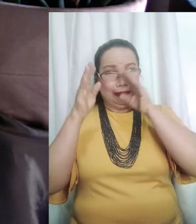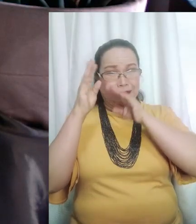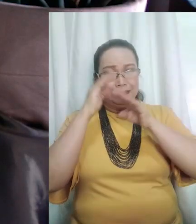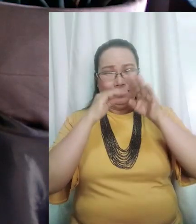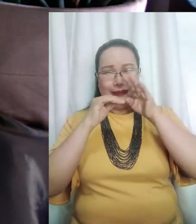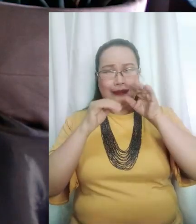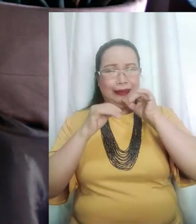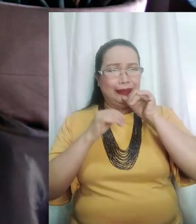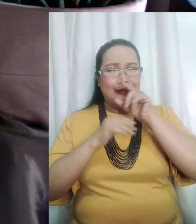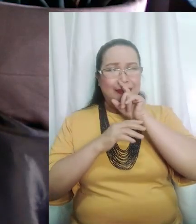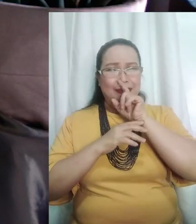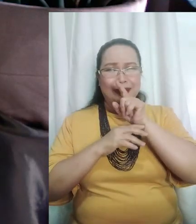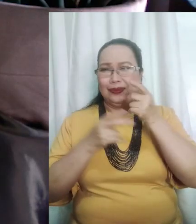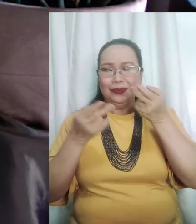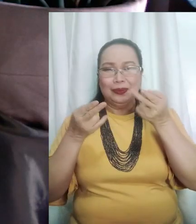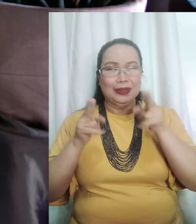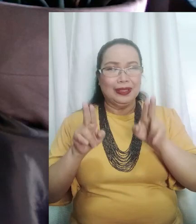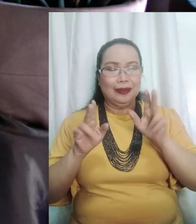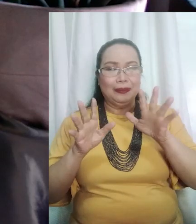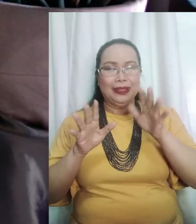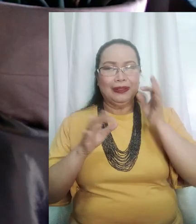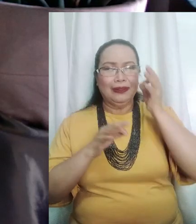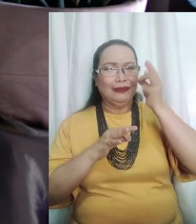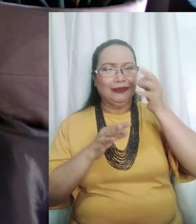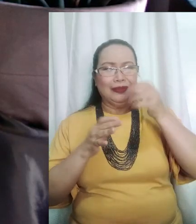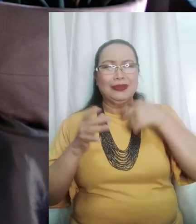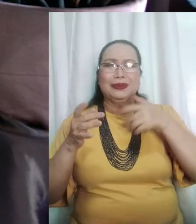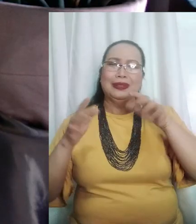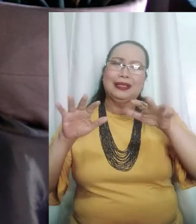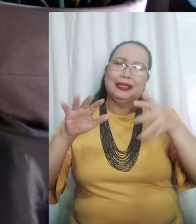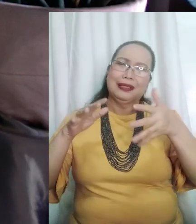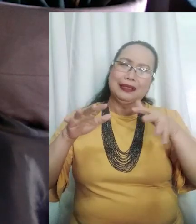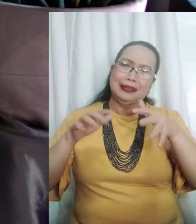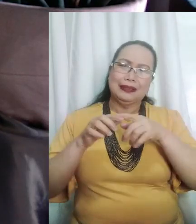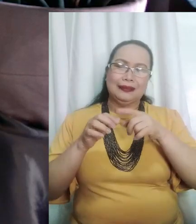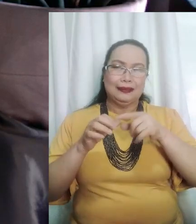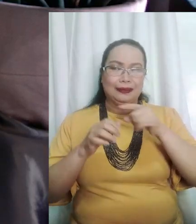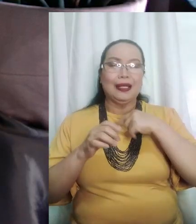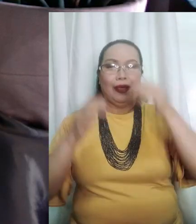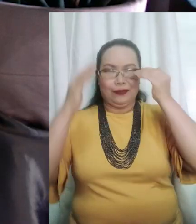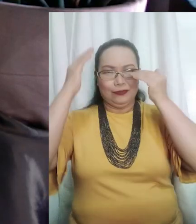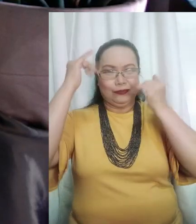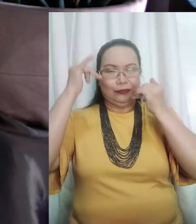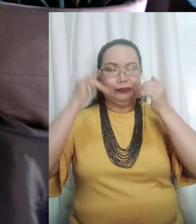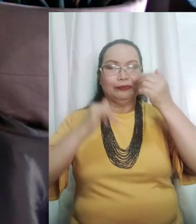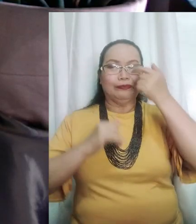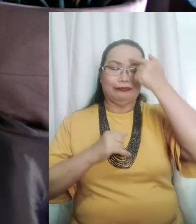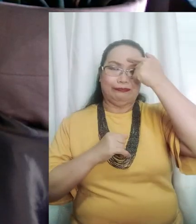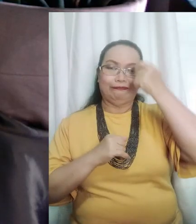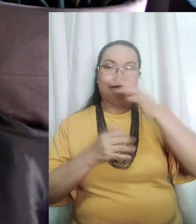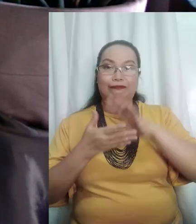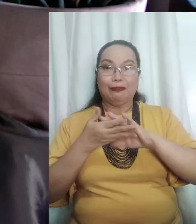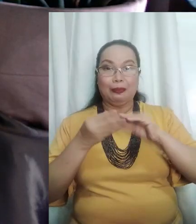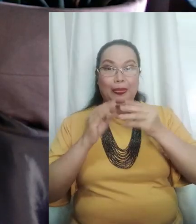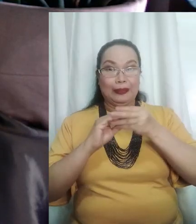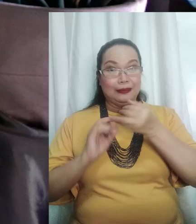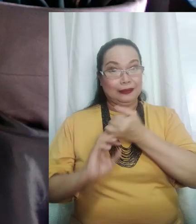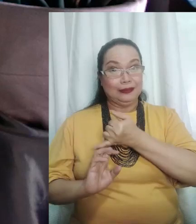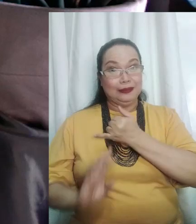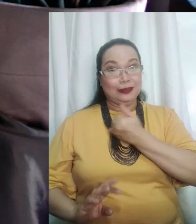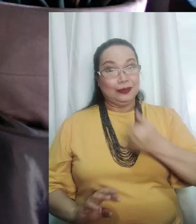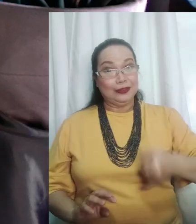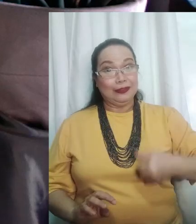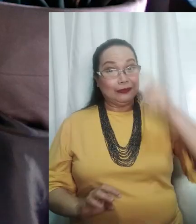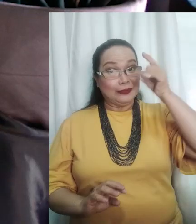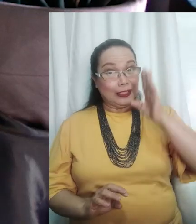of uncertainty, in the darkness of the future, they have hope because in the story of